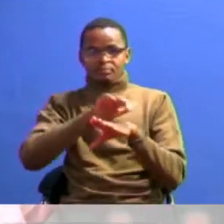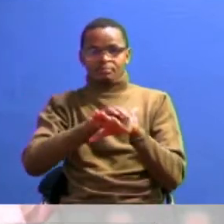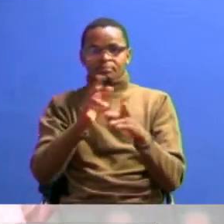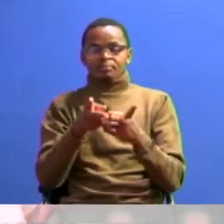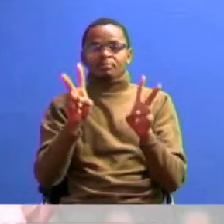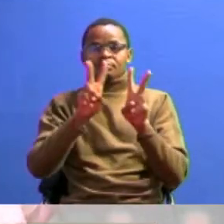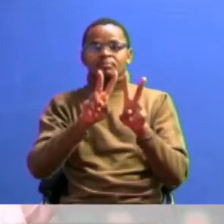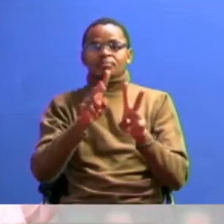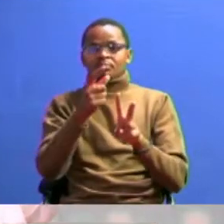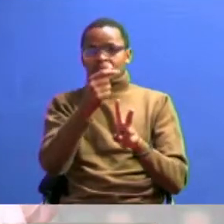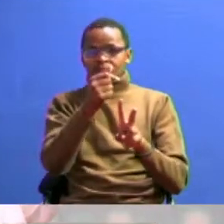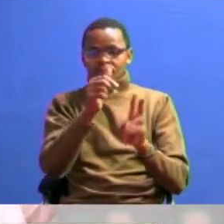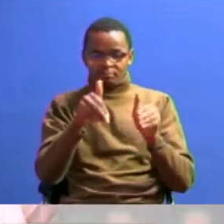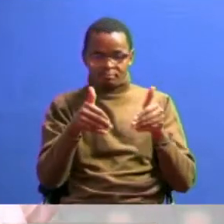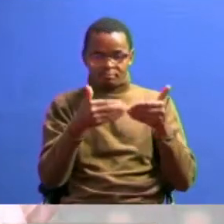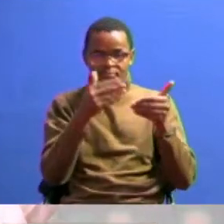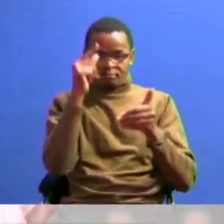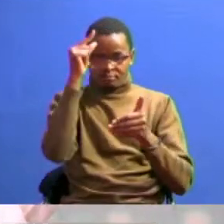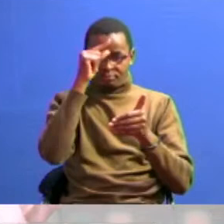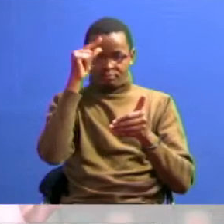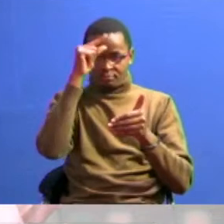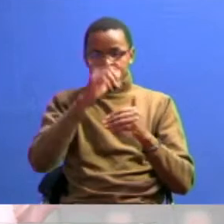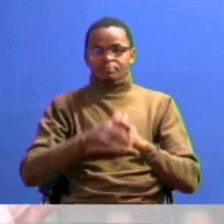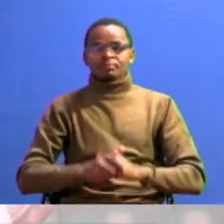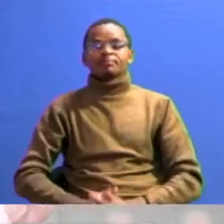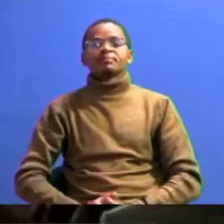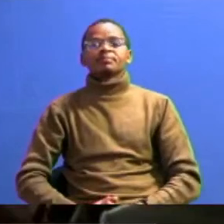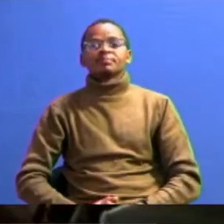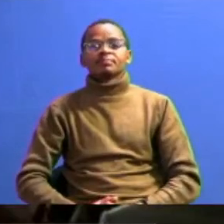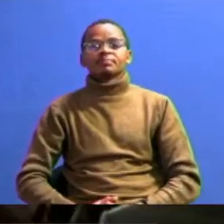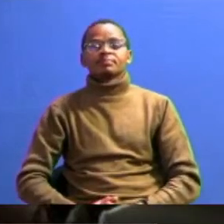every coin given to the government.